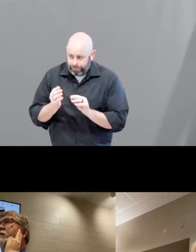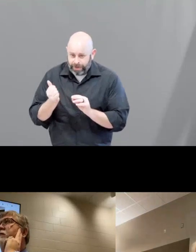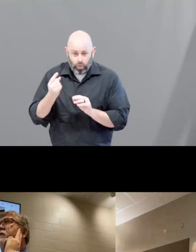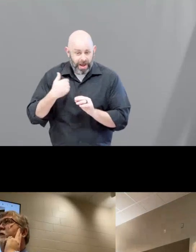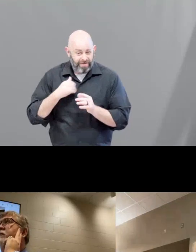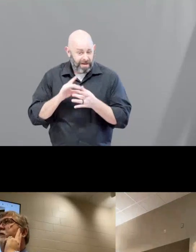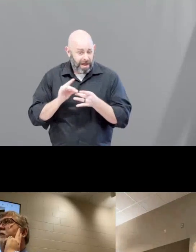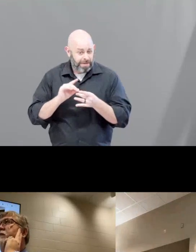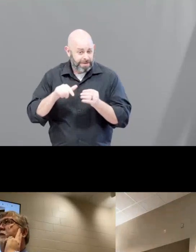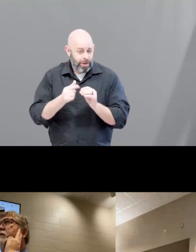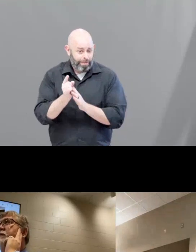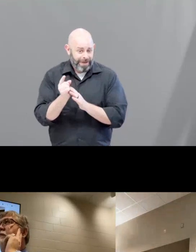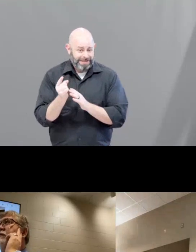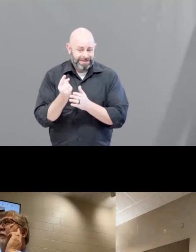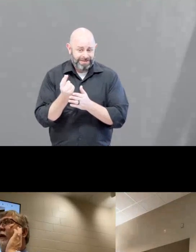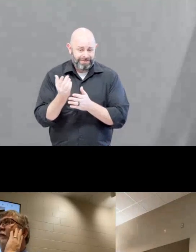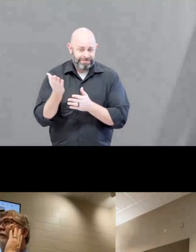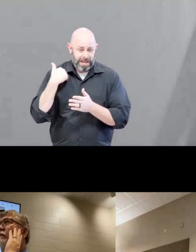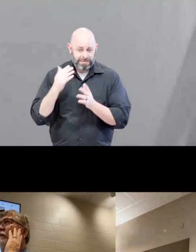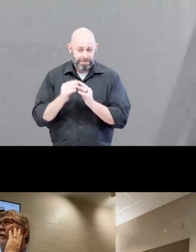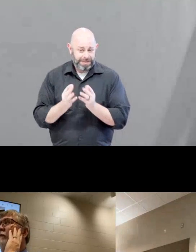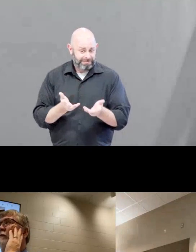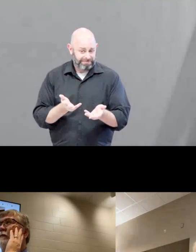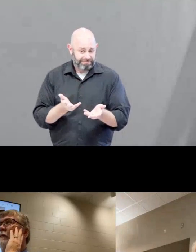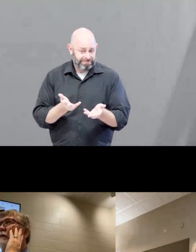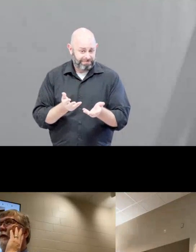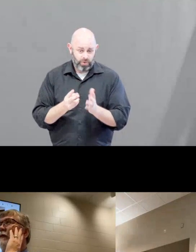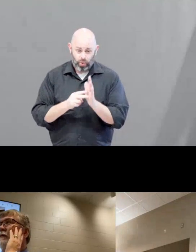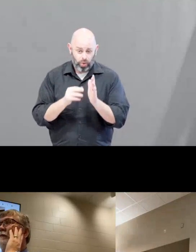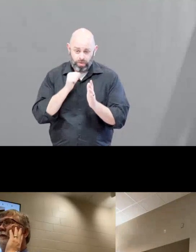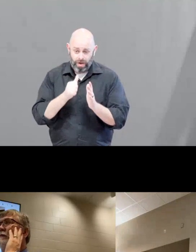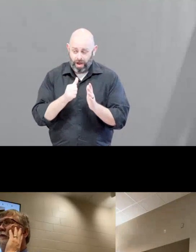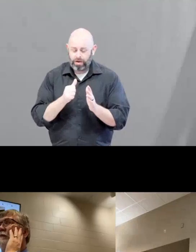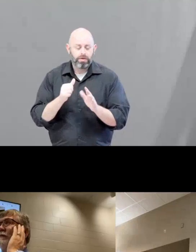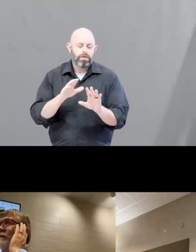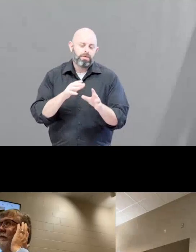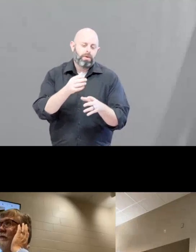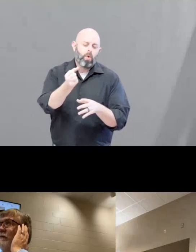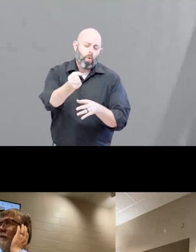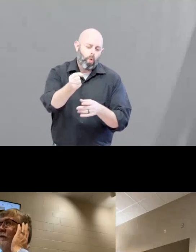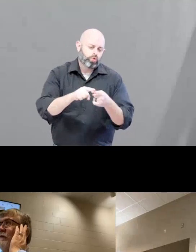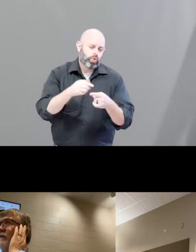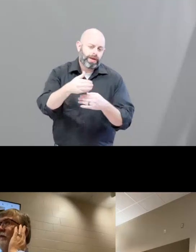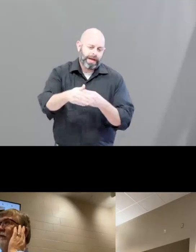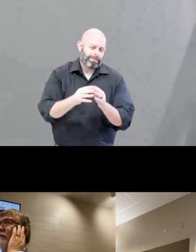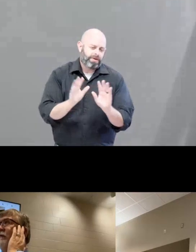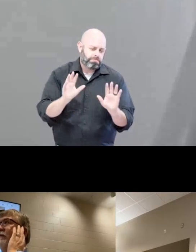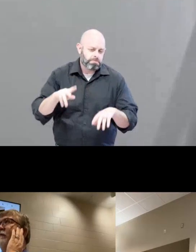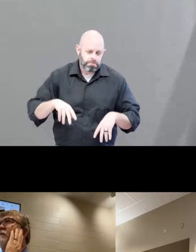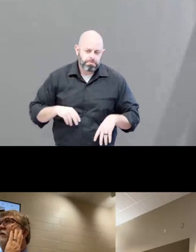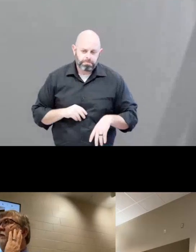Anyone have any comments about the minutes of the last meeting? If you read them, if not, we'll just hold it till the next meeting.